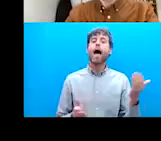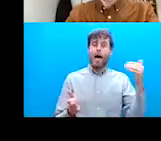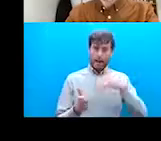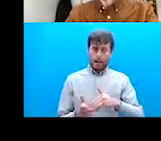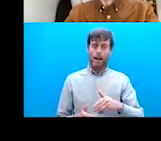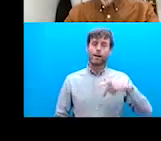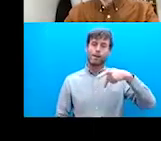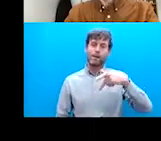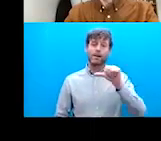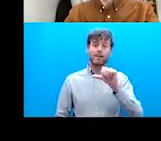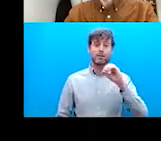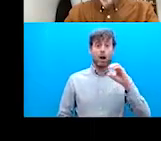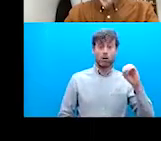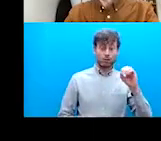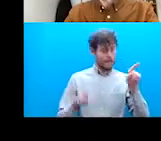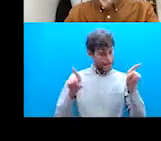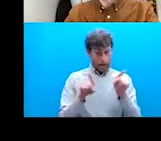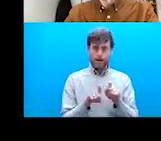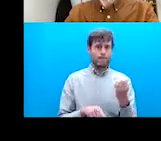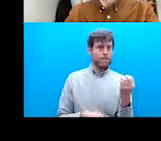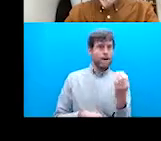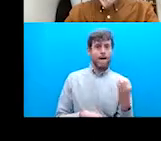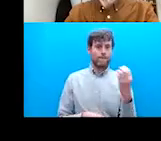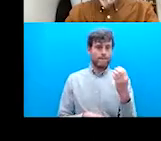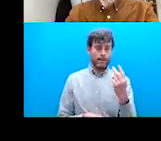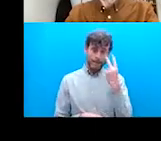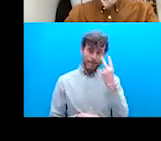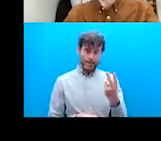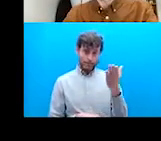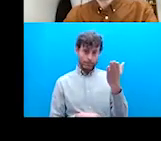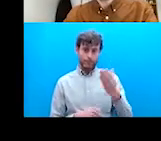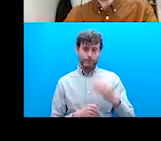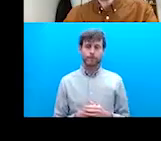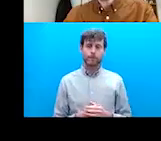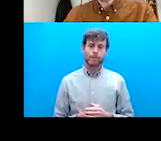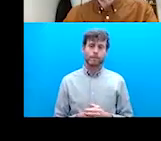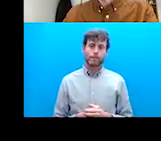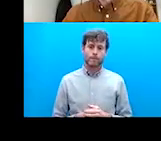3 studies using these different pre-nominal modifiers.